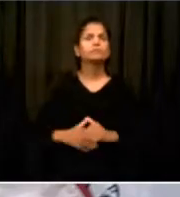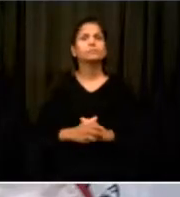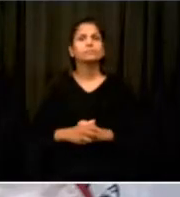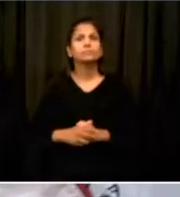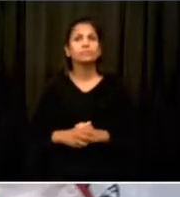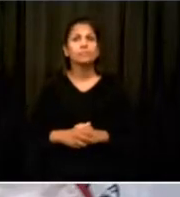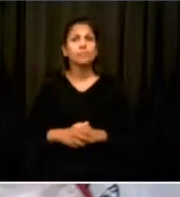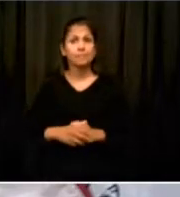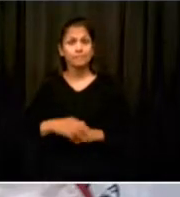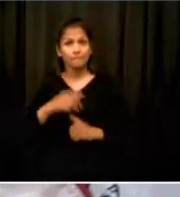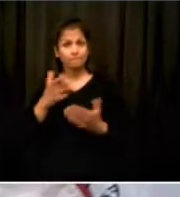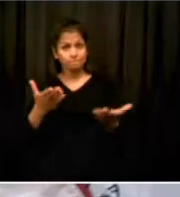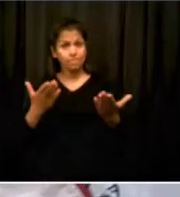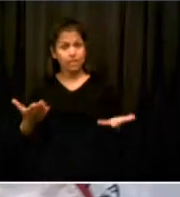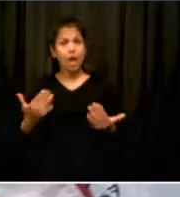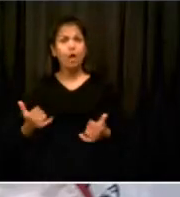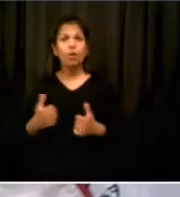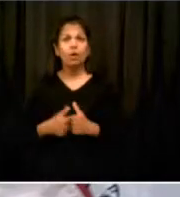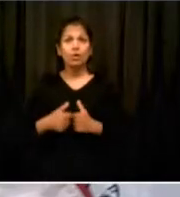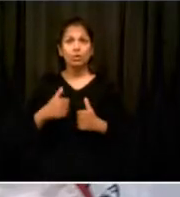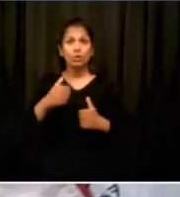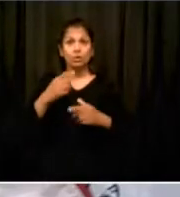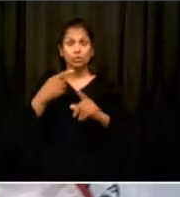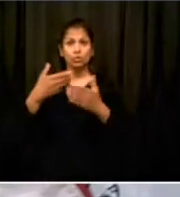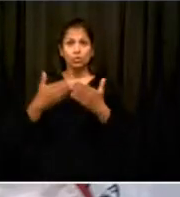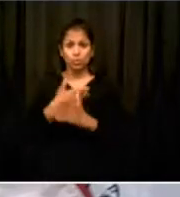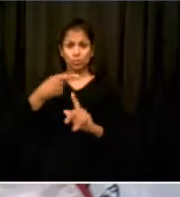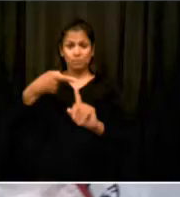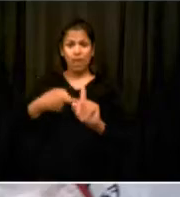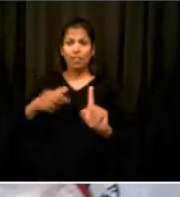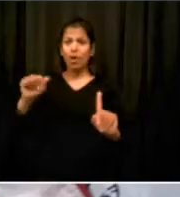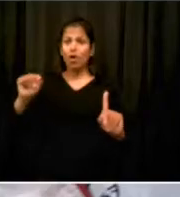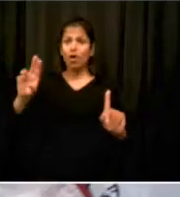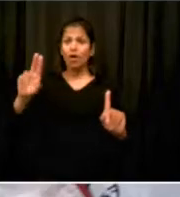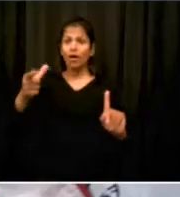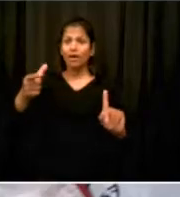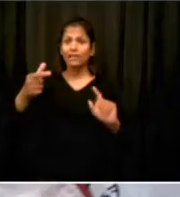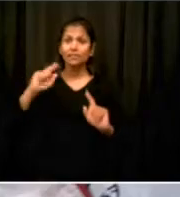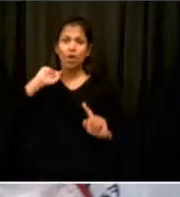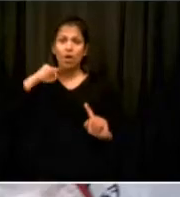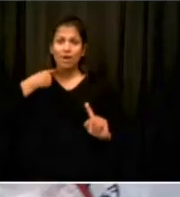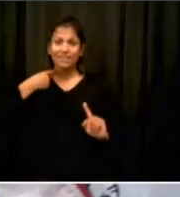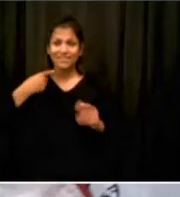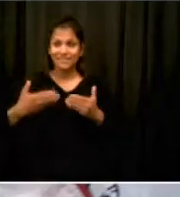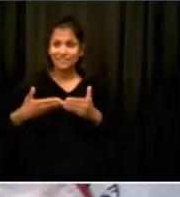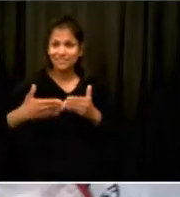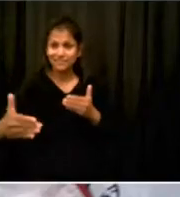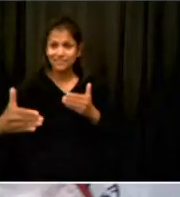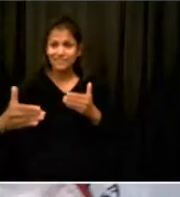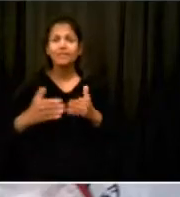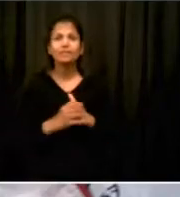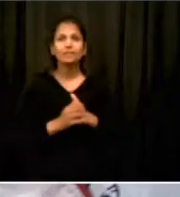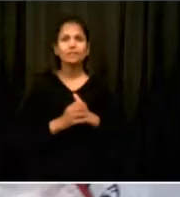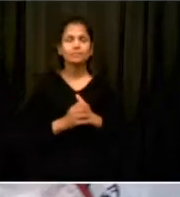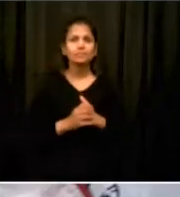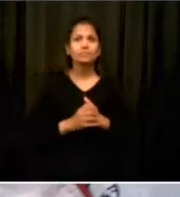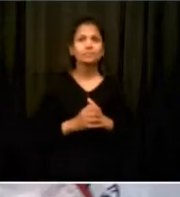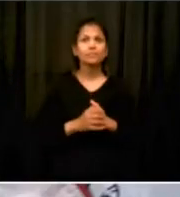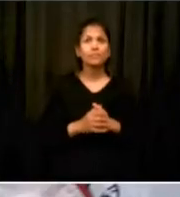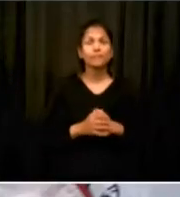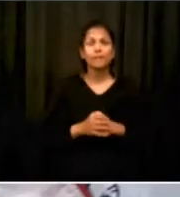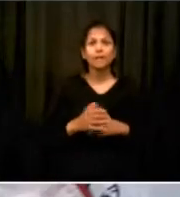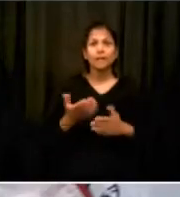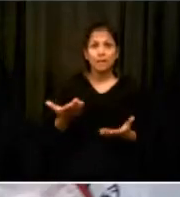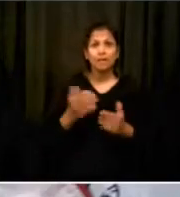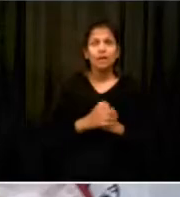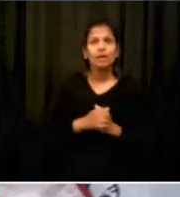dates coming up, and they're a lot sooner than I think we realize. October 31st and November 3rd. October 31st, November 3rd.